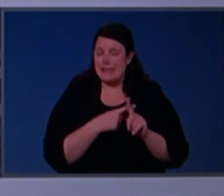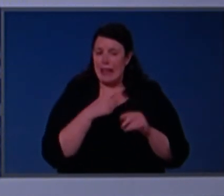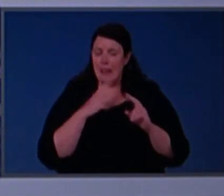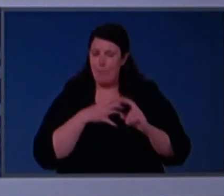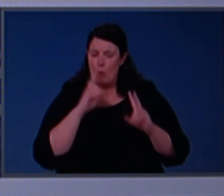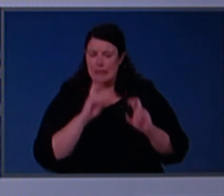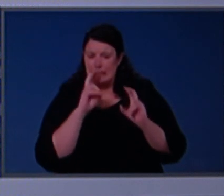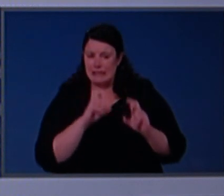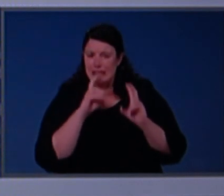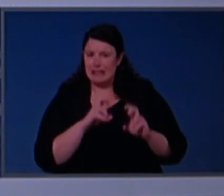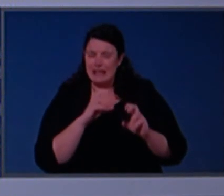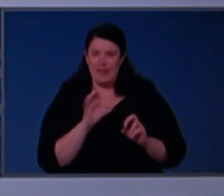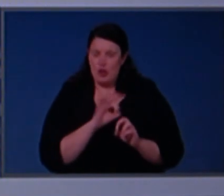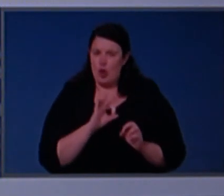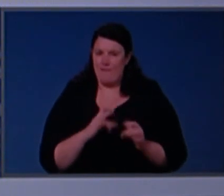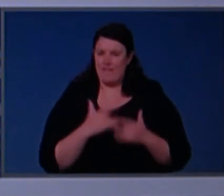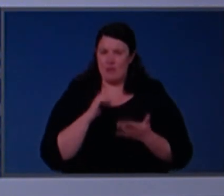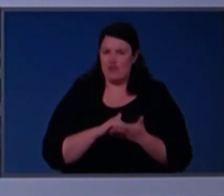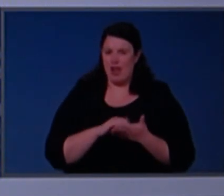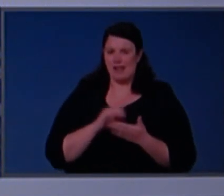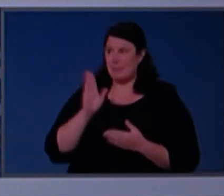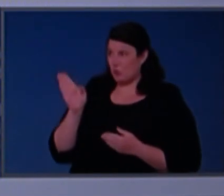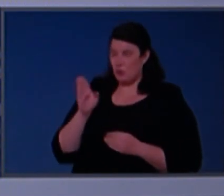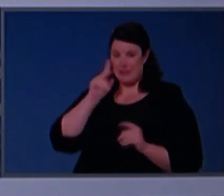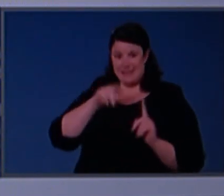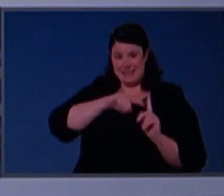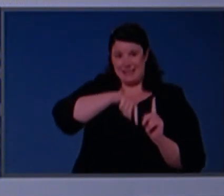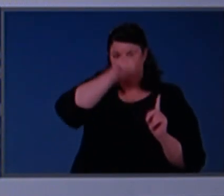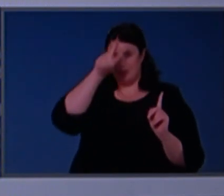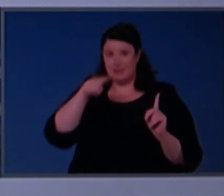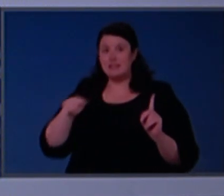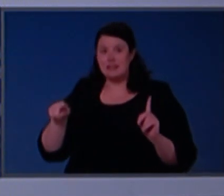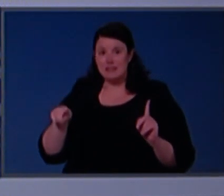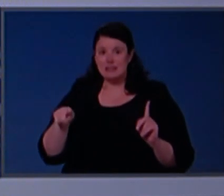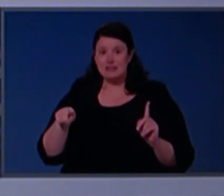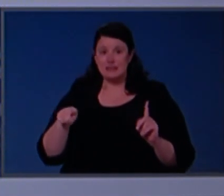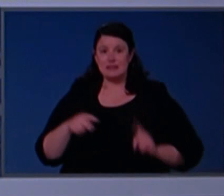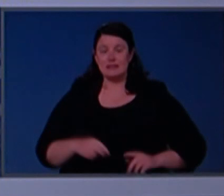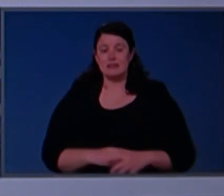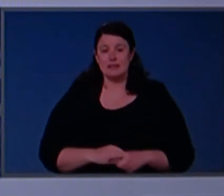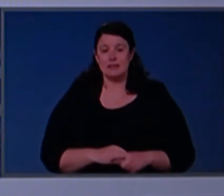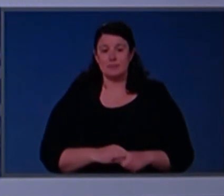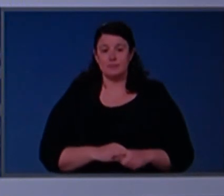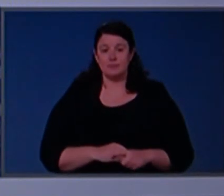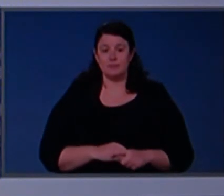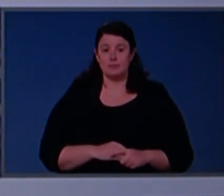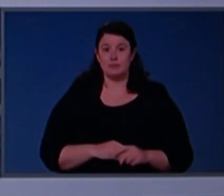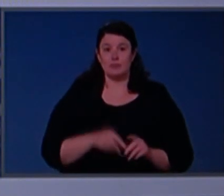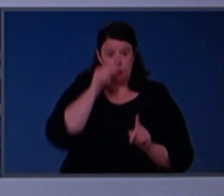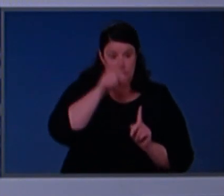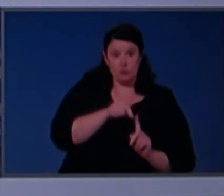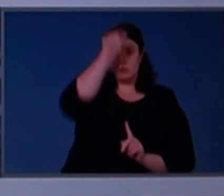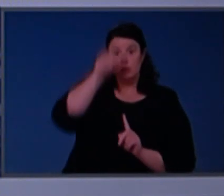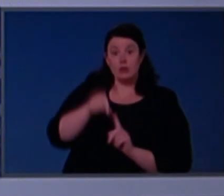advanced in their hands. But you can see they predicted this sort of pattern, and you can see from the solid bars that actually our